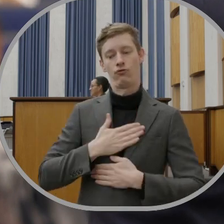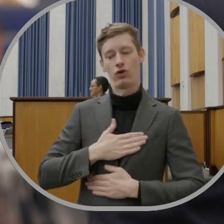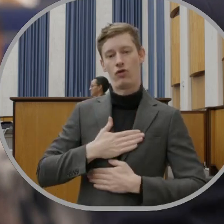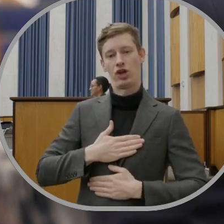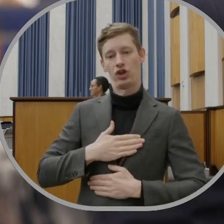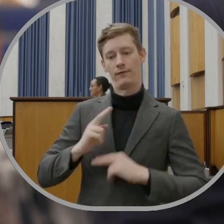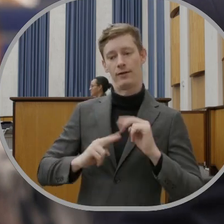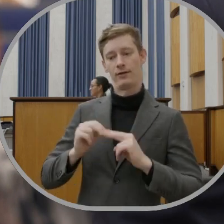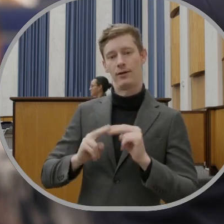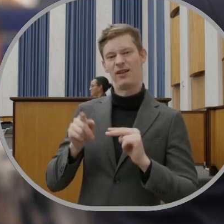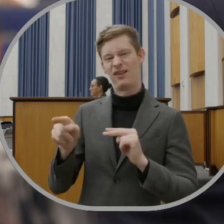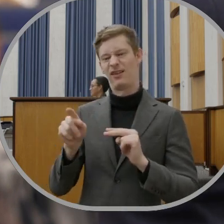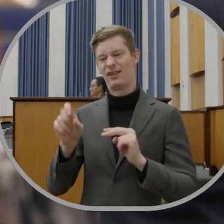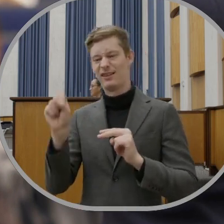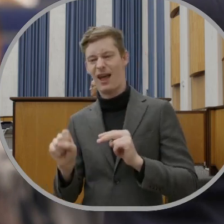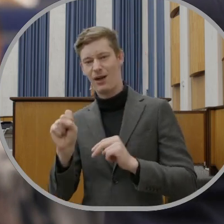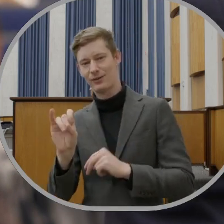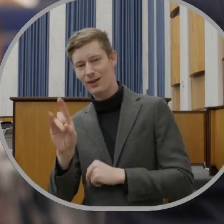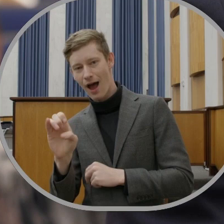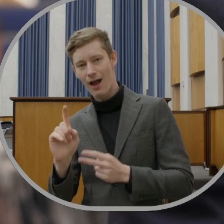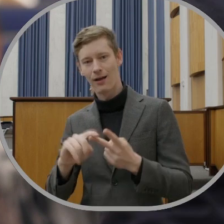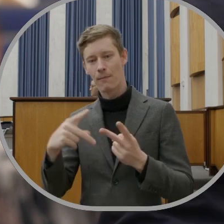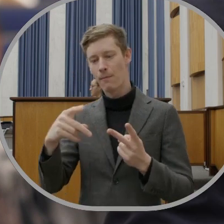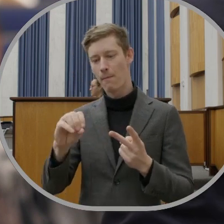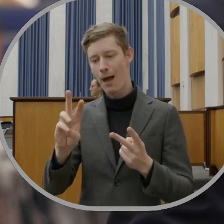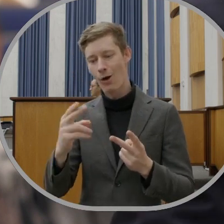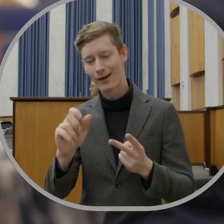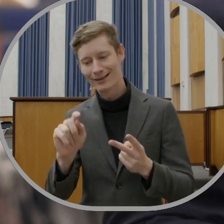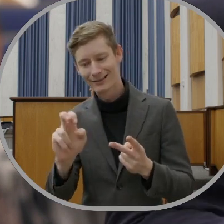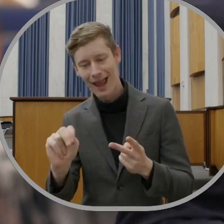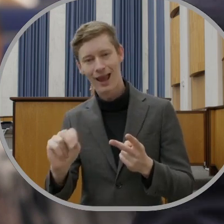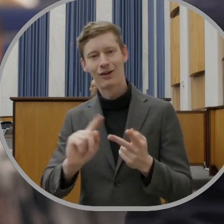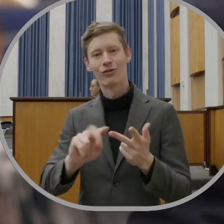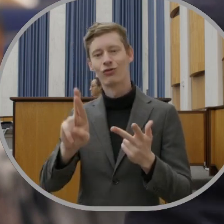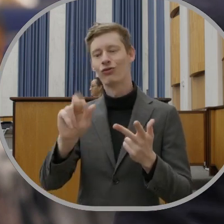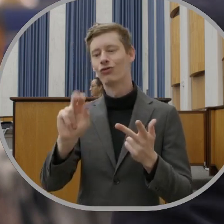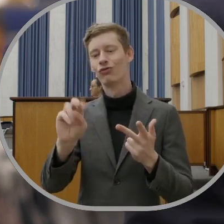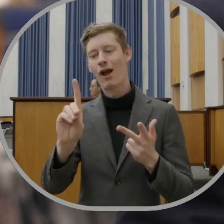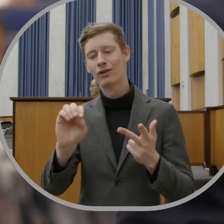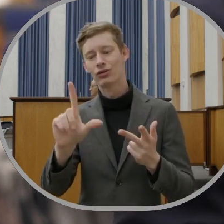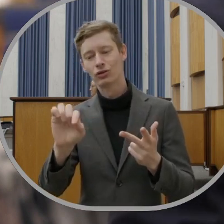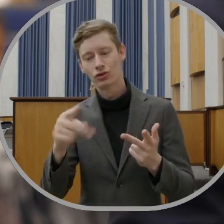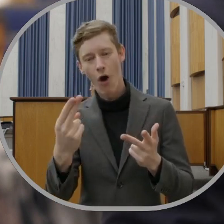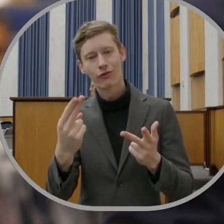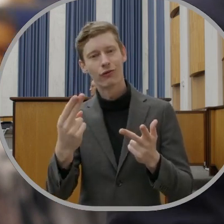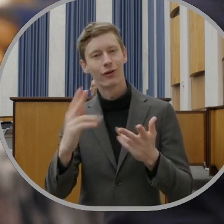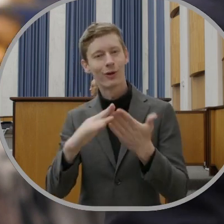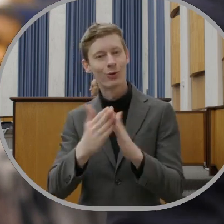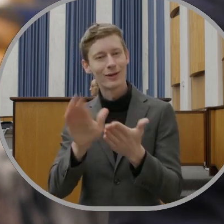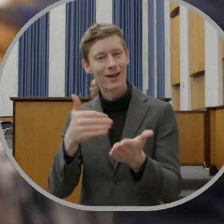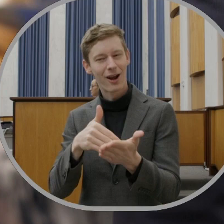activation of Southside, Powhatan, and Randolph Community Centers, and to support the expansion of their affordable